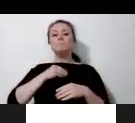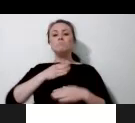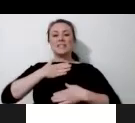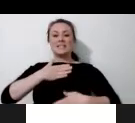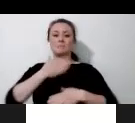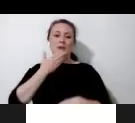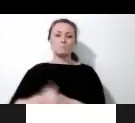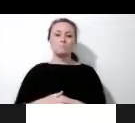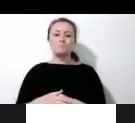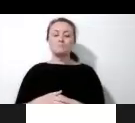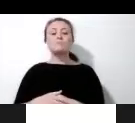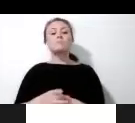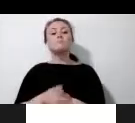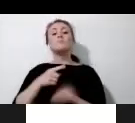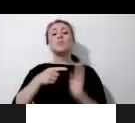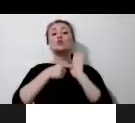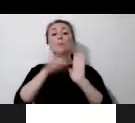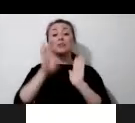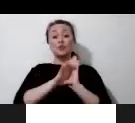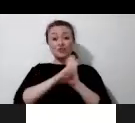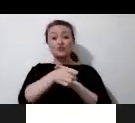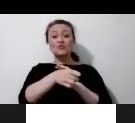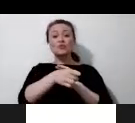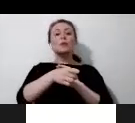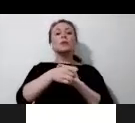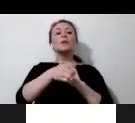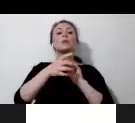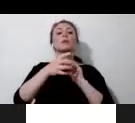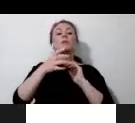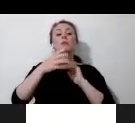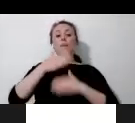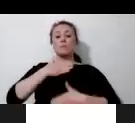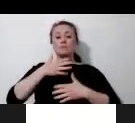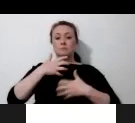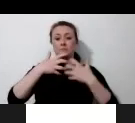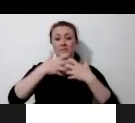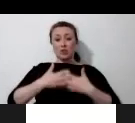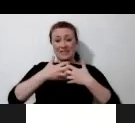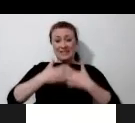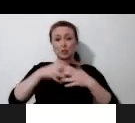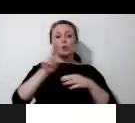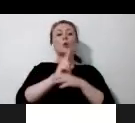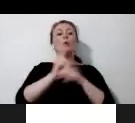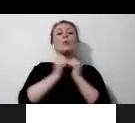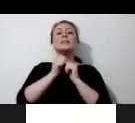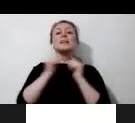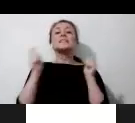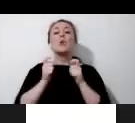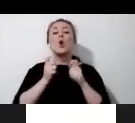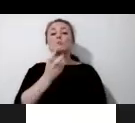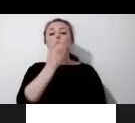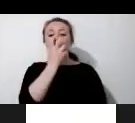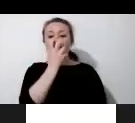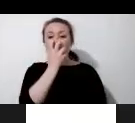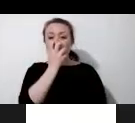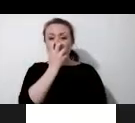you. What was essentially was ventilated with a small pediatric mask over the nares. And I have to give credit to